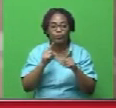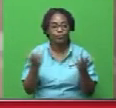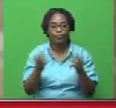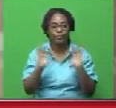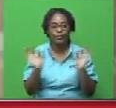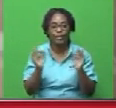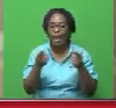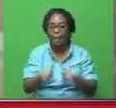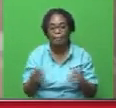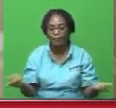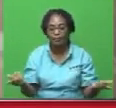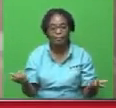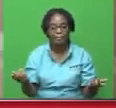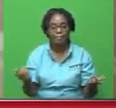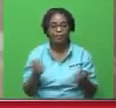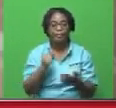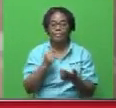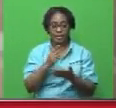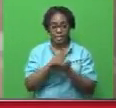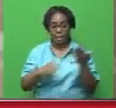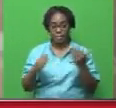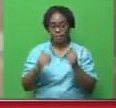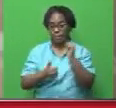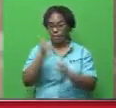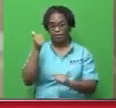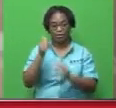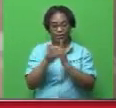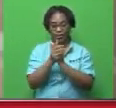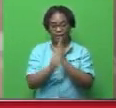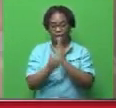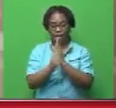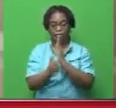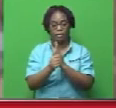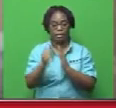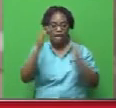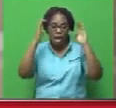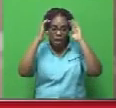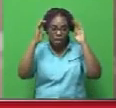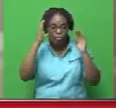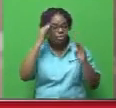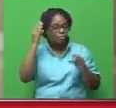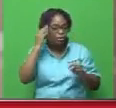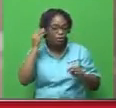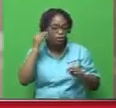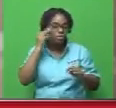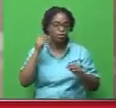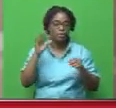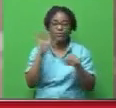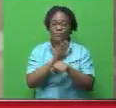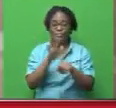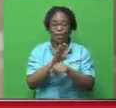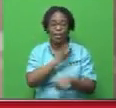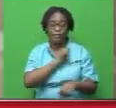most experienced staff have left the DPP's office for greener pastures, and I commend them, I compliment them, I find no fault